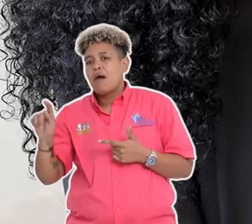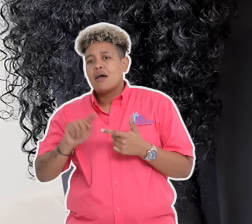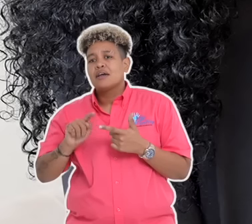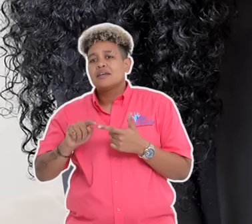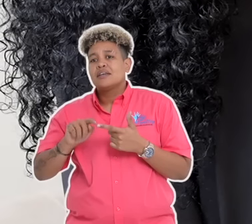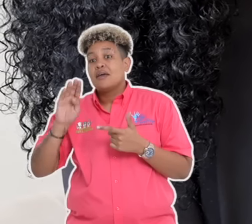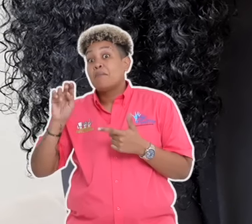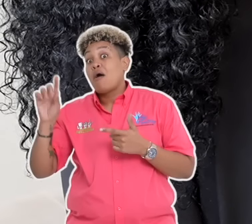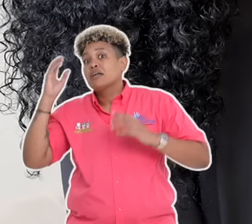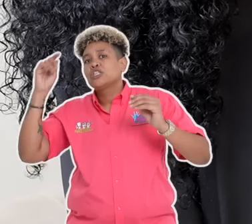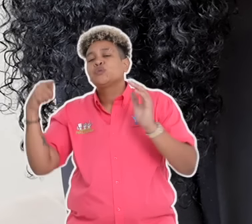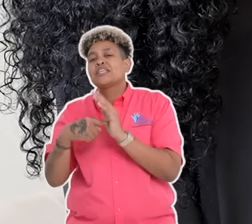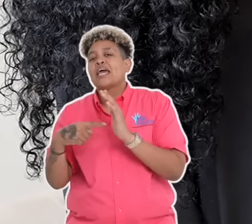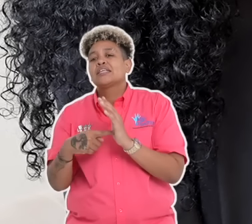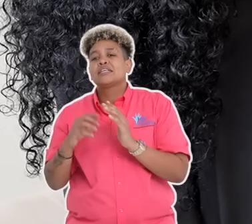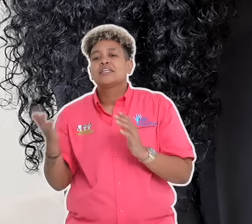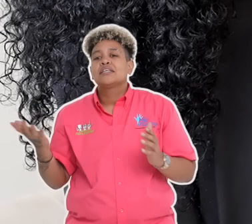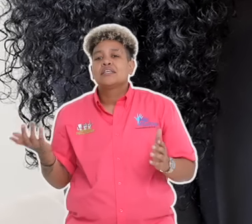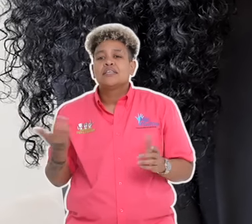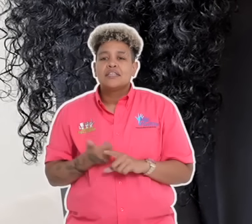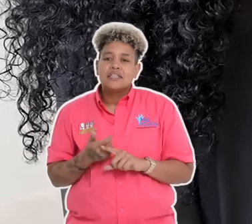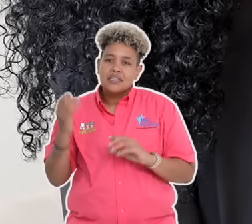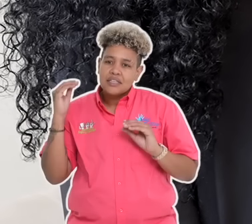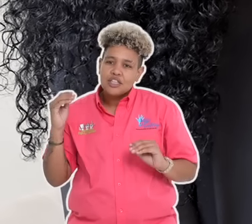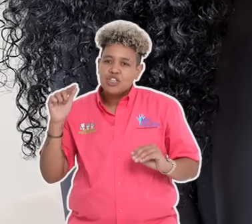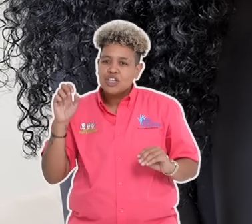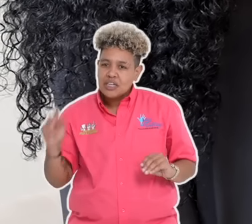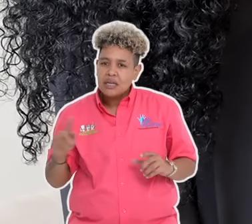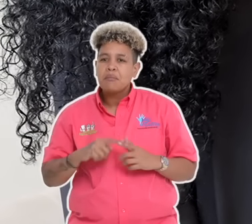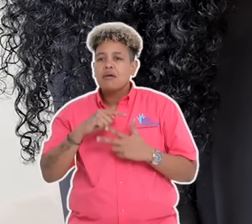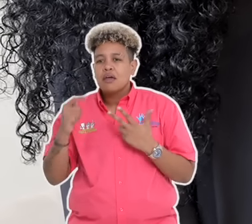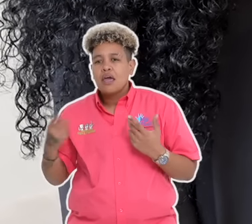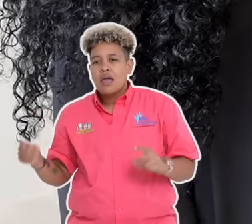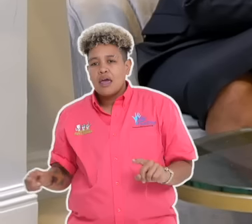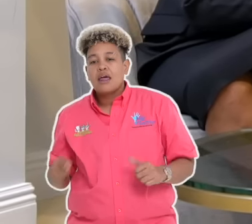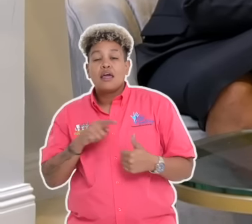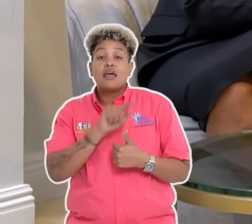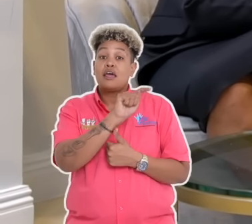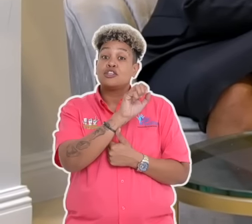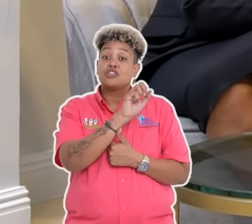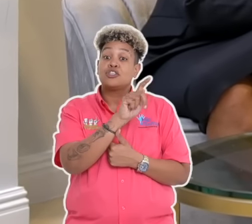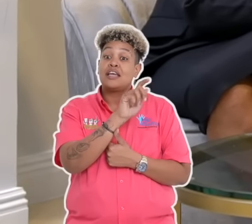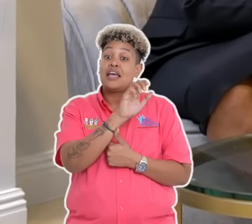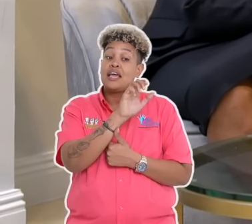teaches you about the debt market. It teaches you how the economy runs, the GDP, and so forth. And